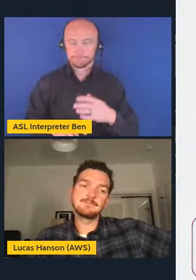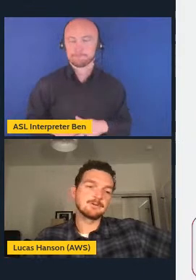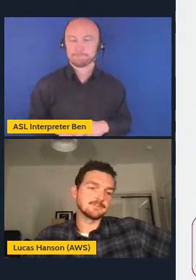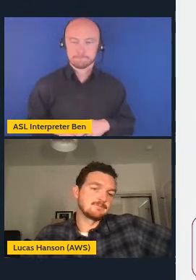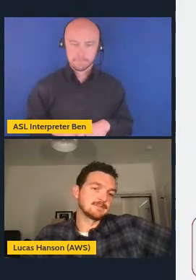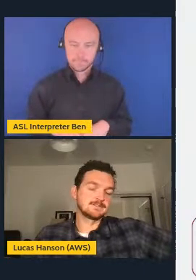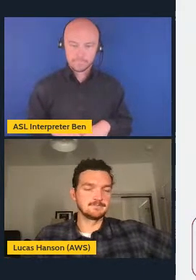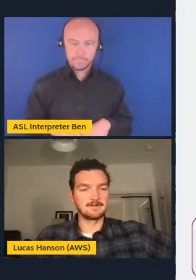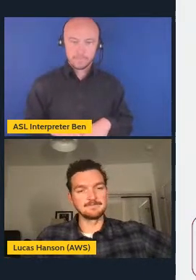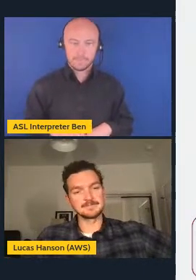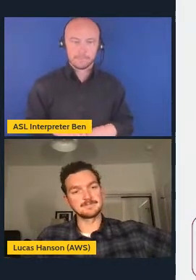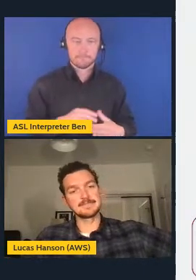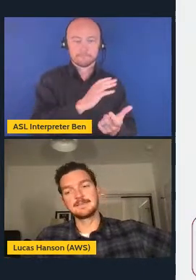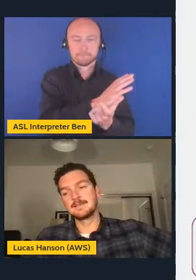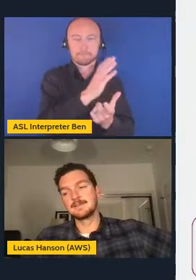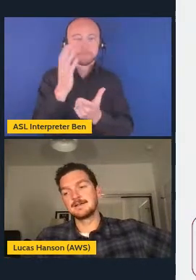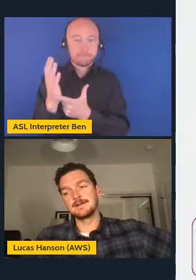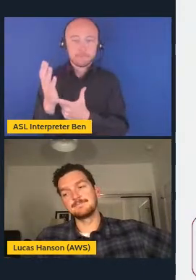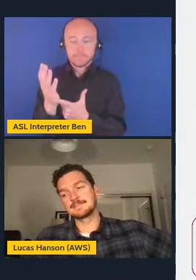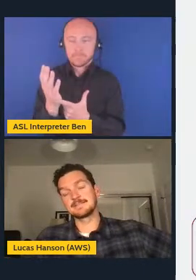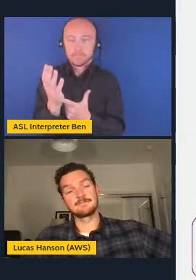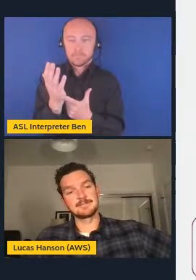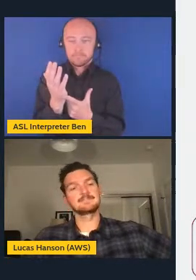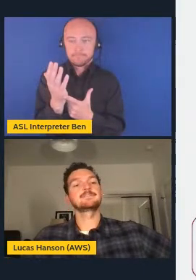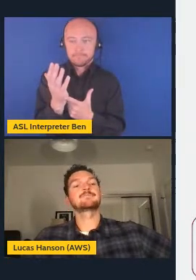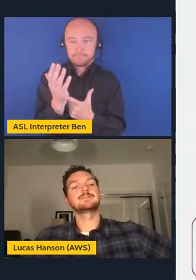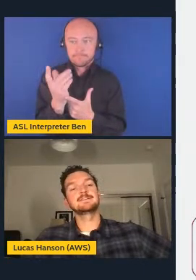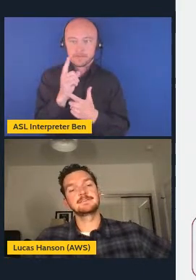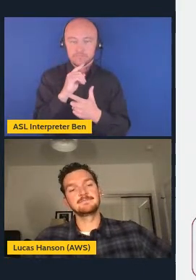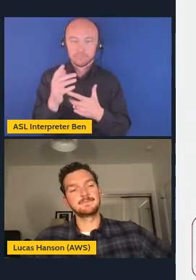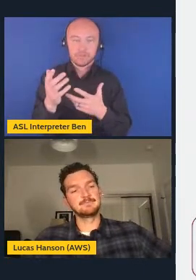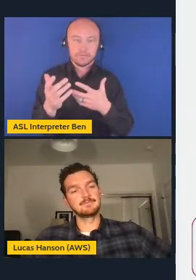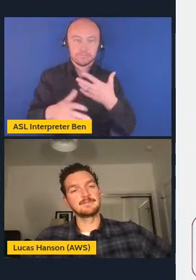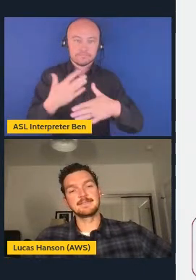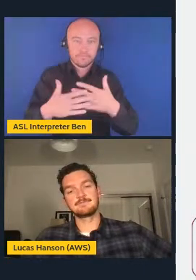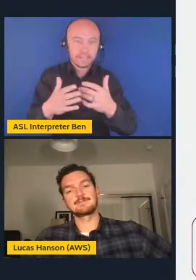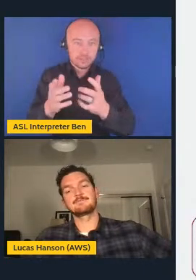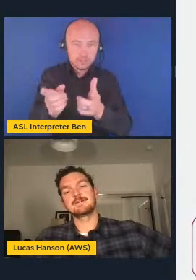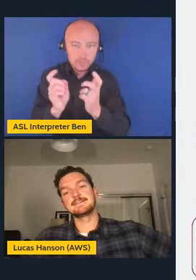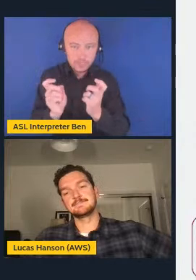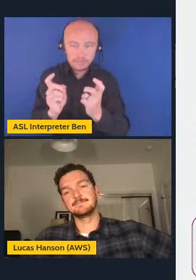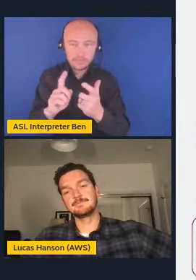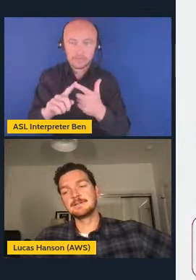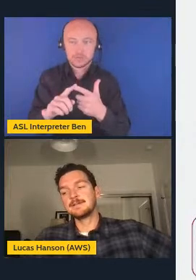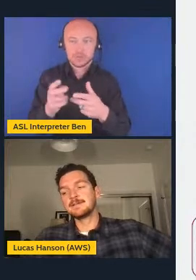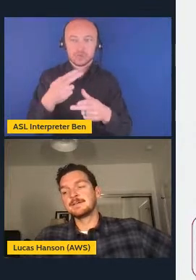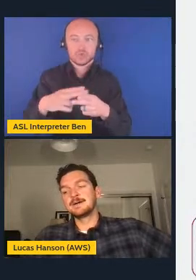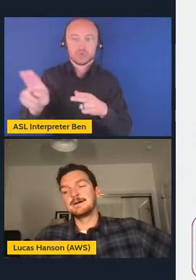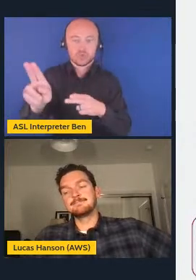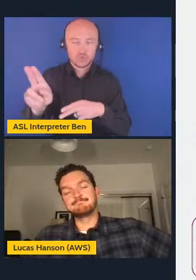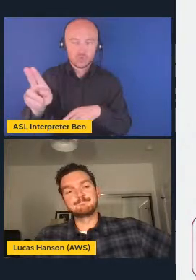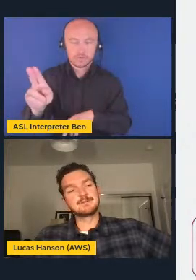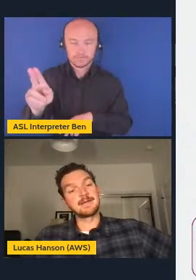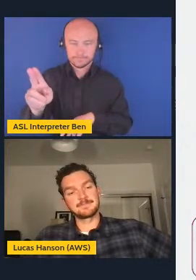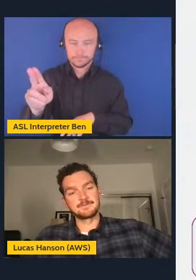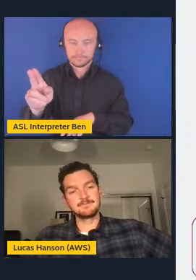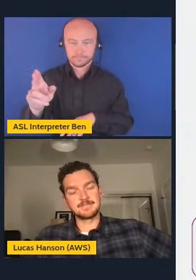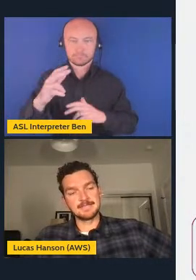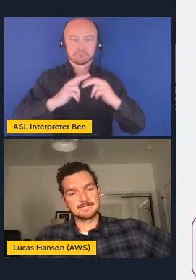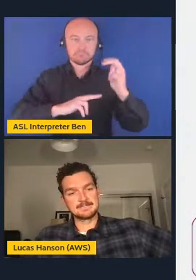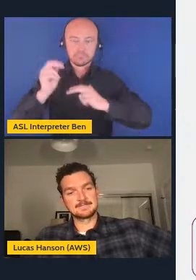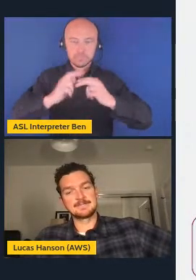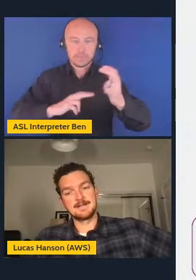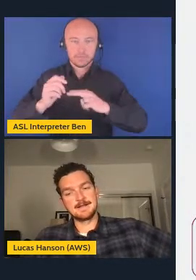And then we also wanted to obviously accelerate delivery, give people a quicker way to build out their